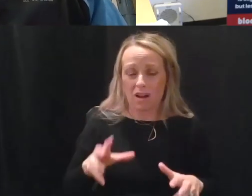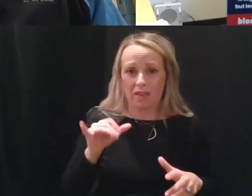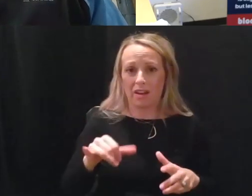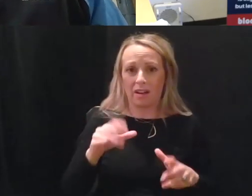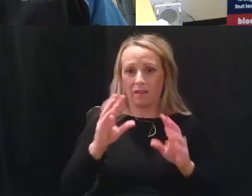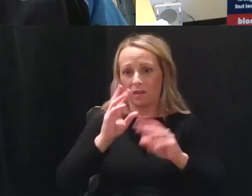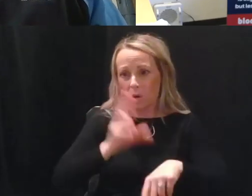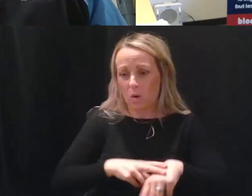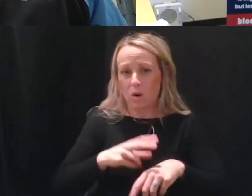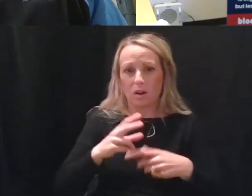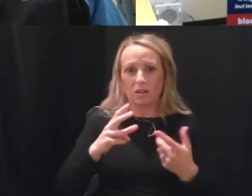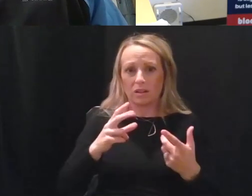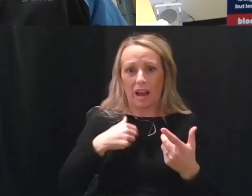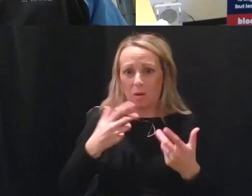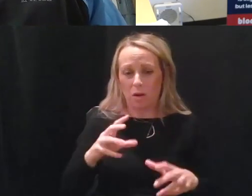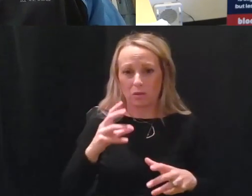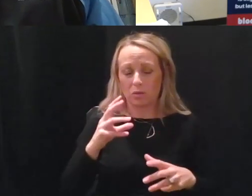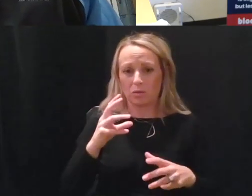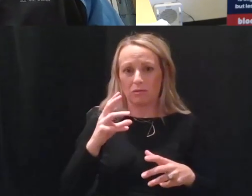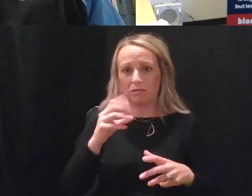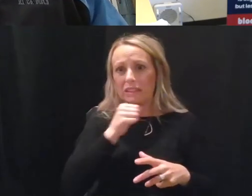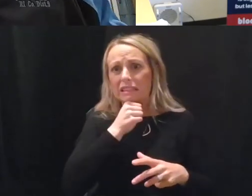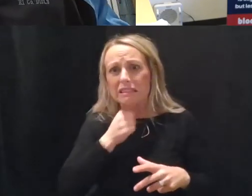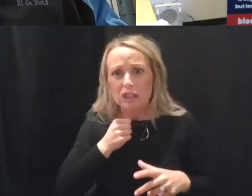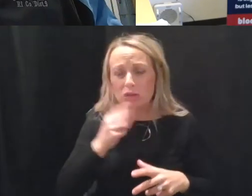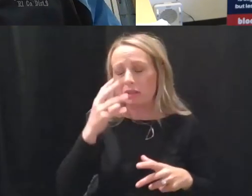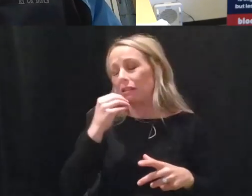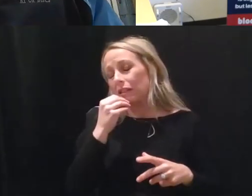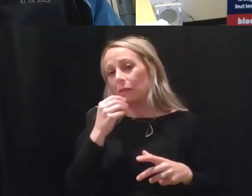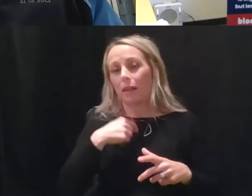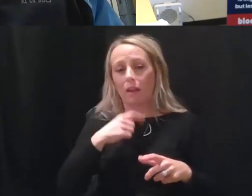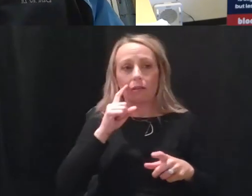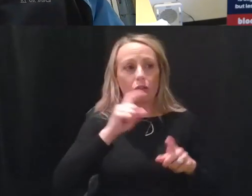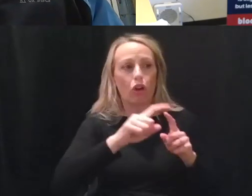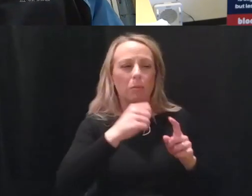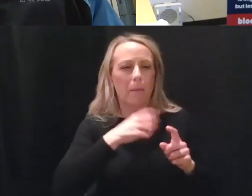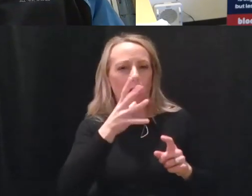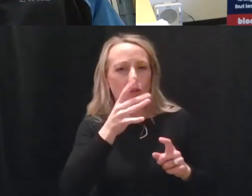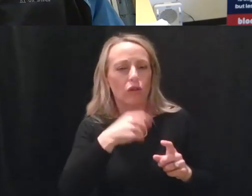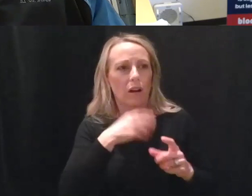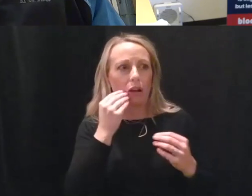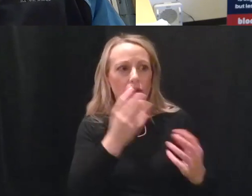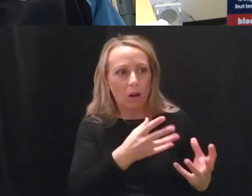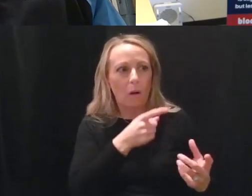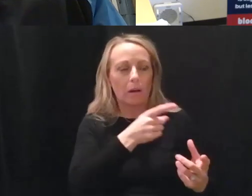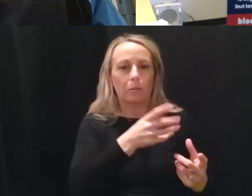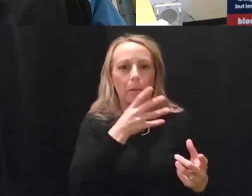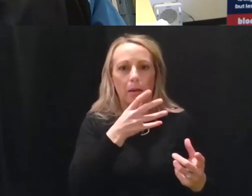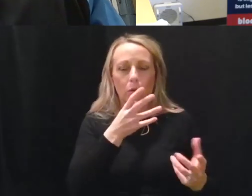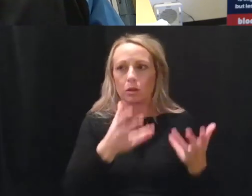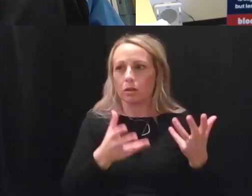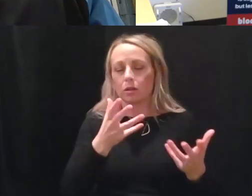The idea of being put under kind of made me nervous, and they called my mom and said something to her.